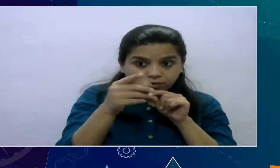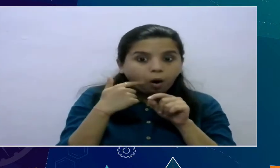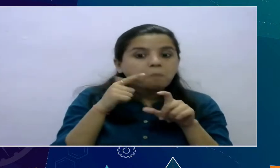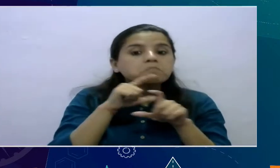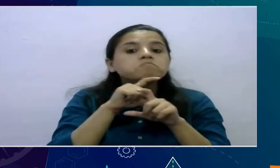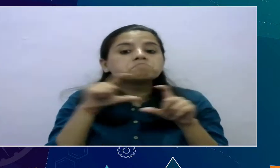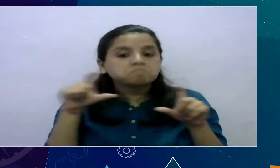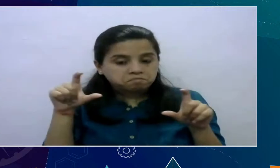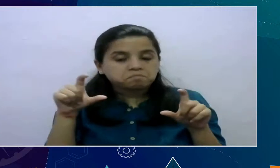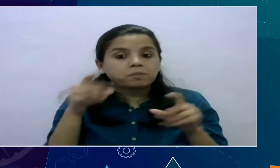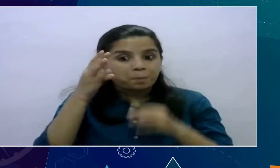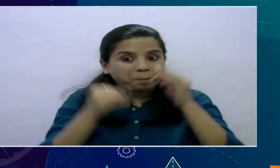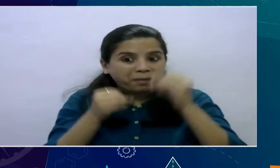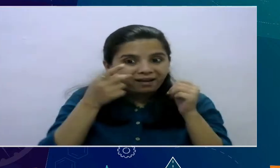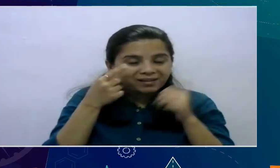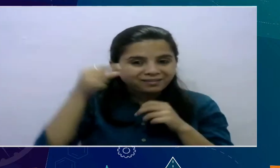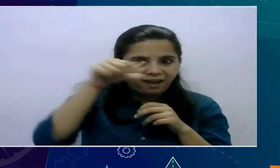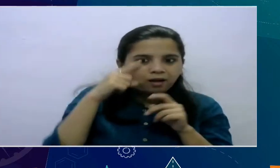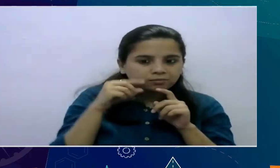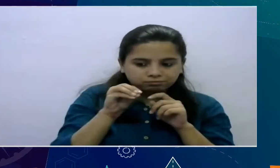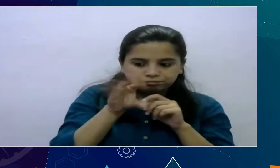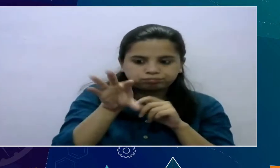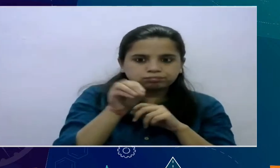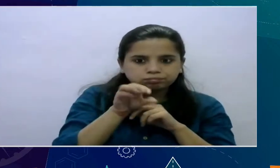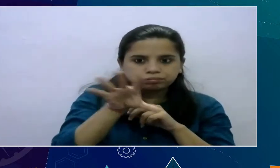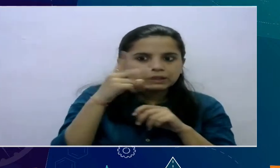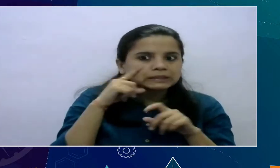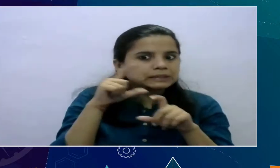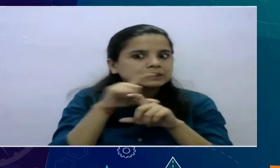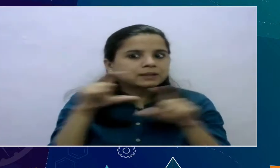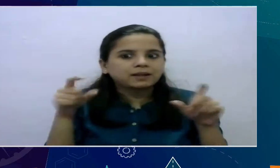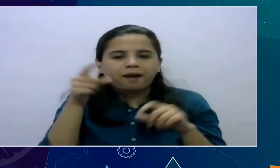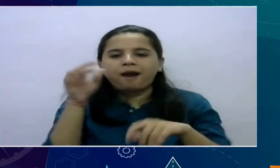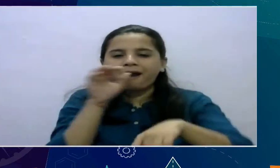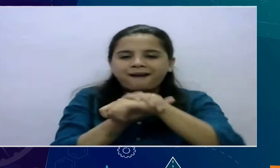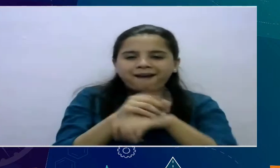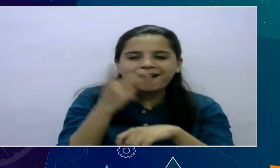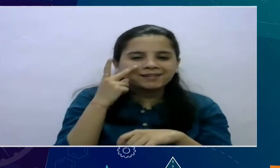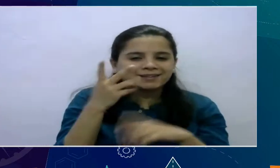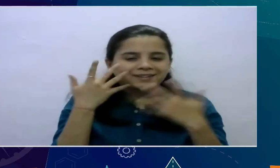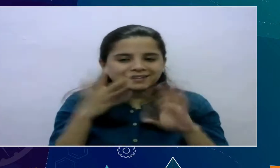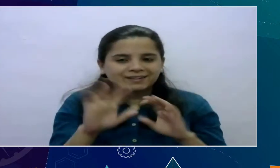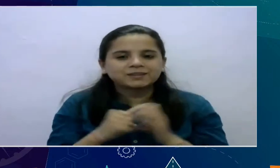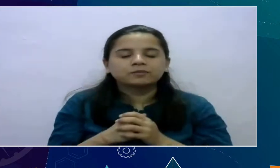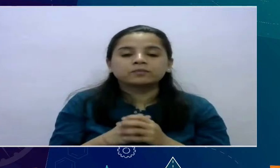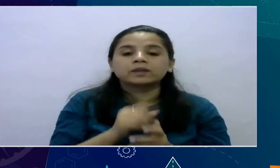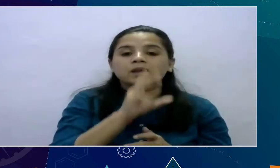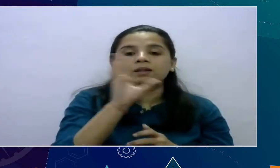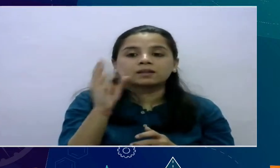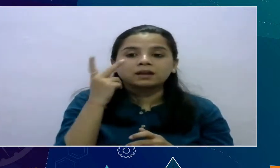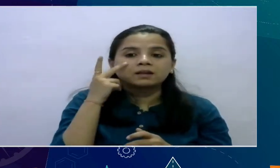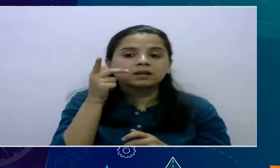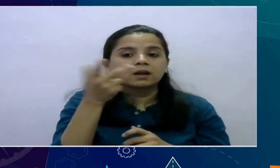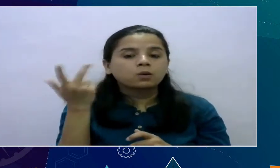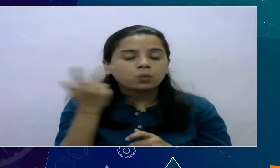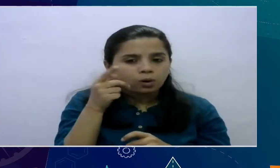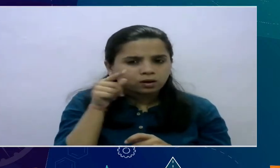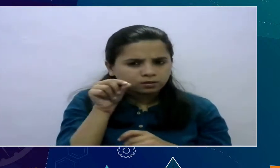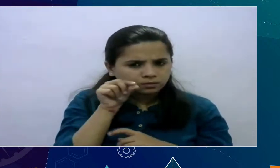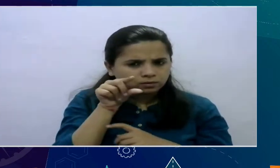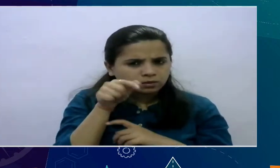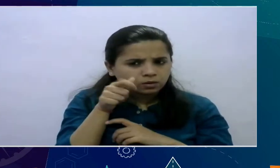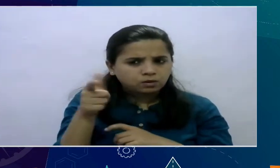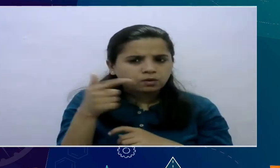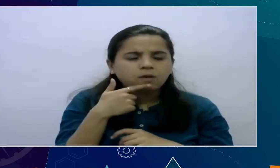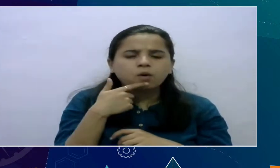Clearly. clearly. Okay. So you already caught the thief. And what about this?